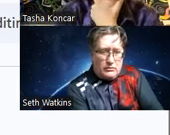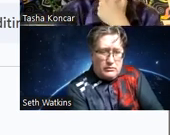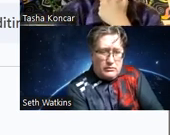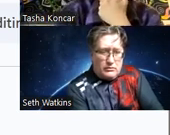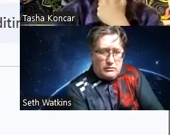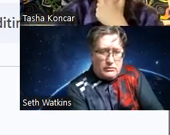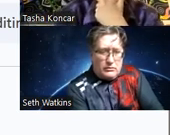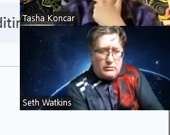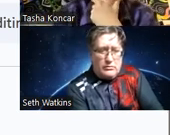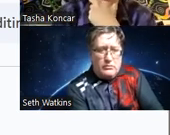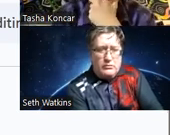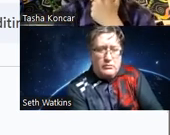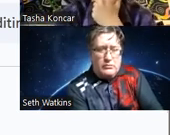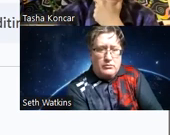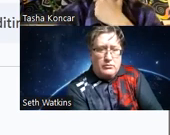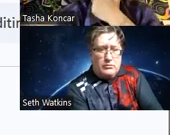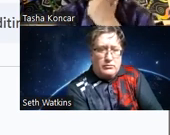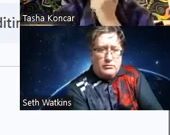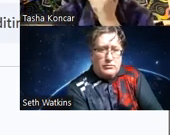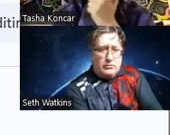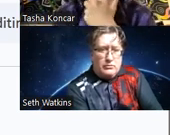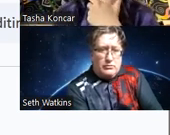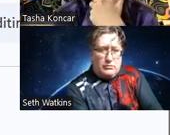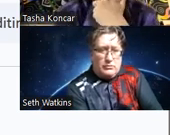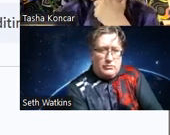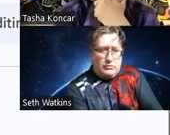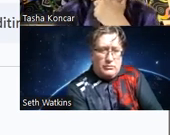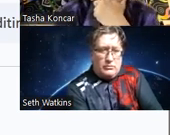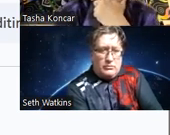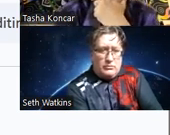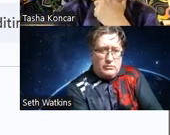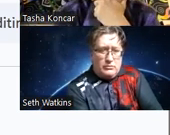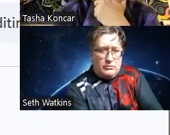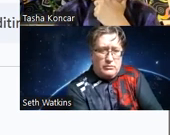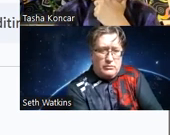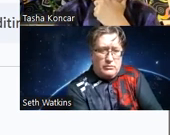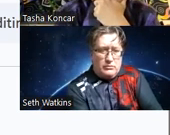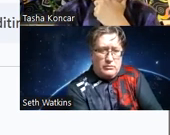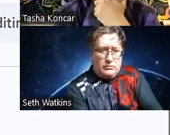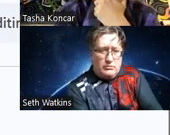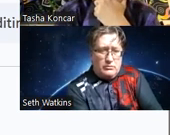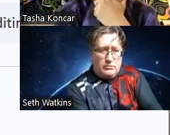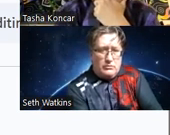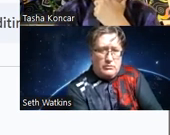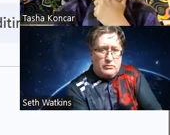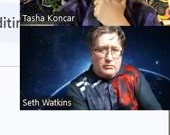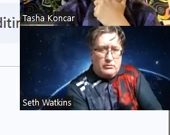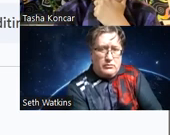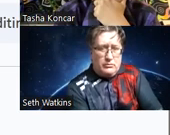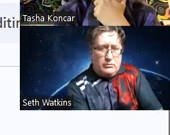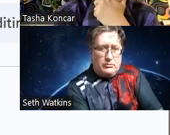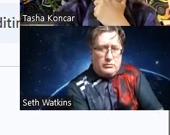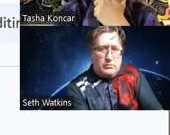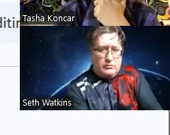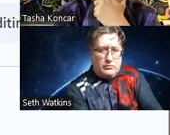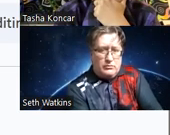specifically. If members want to read through the whole thing again, that'd be great. If you don't want to read through the whole thing, I'm trying to highlight the places where we know